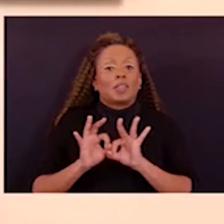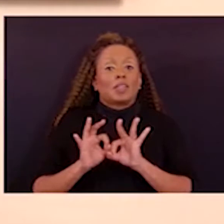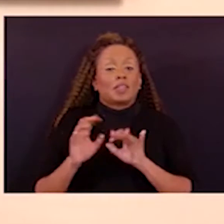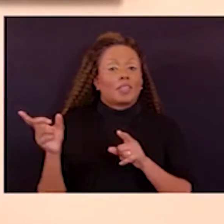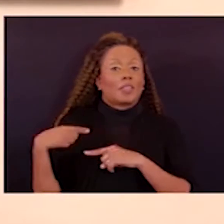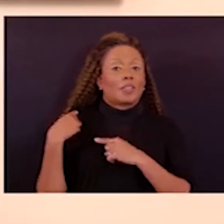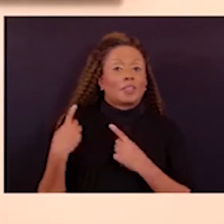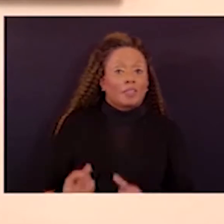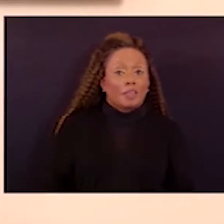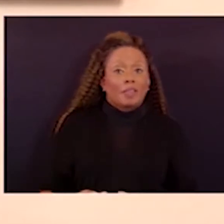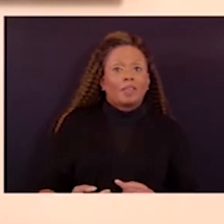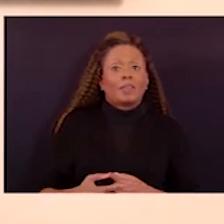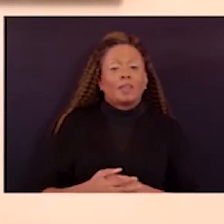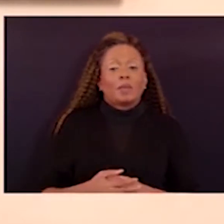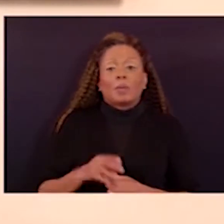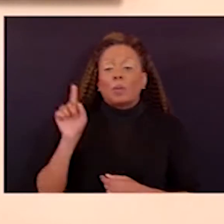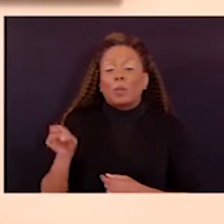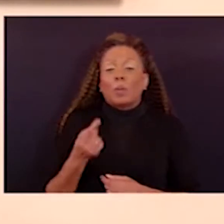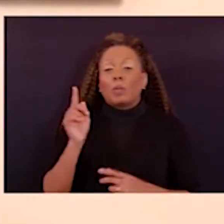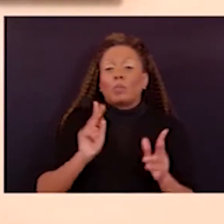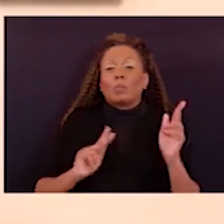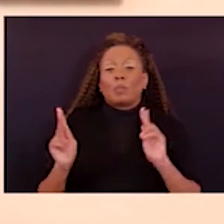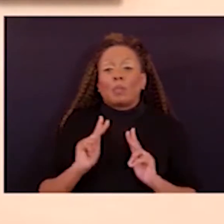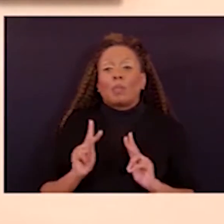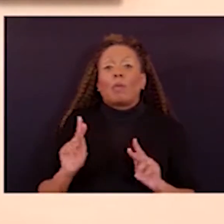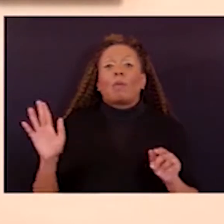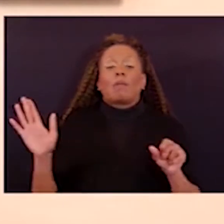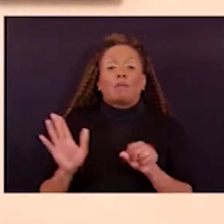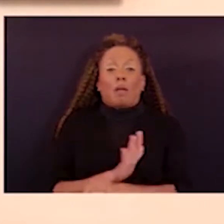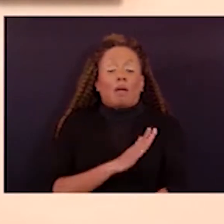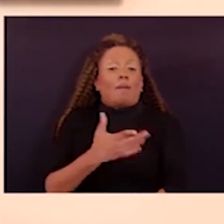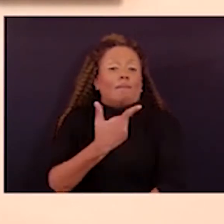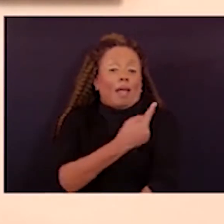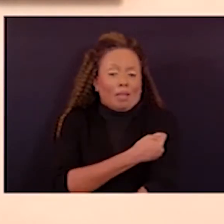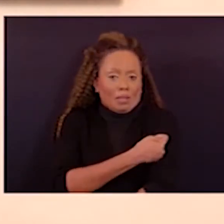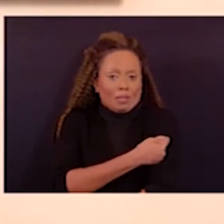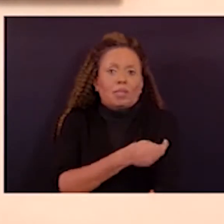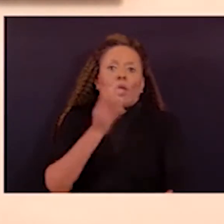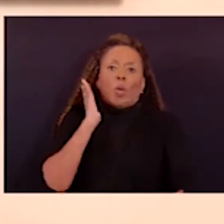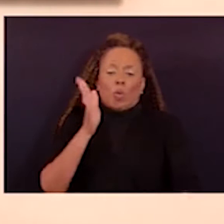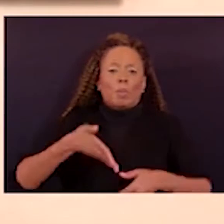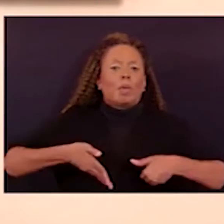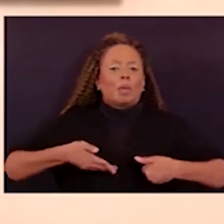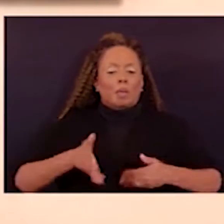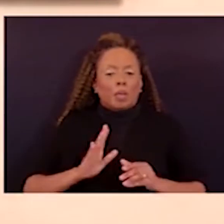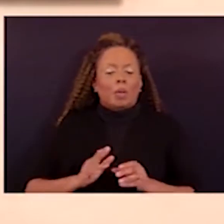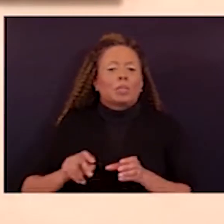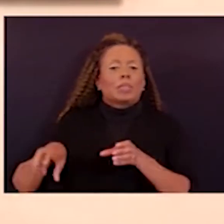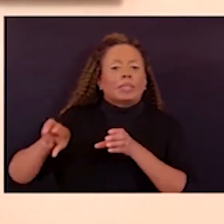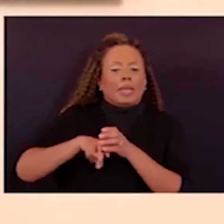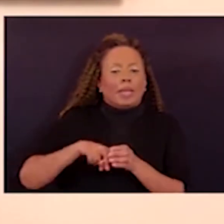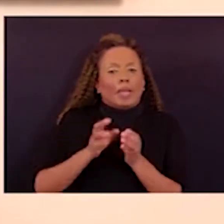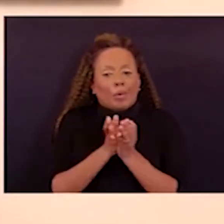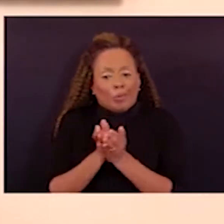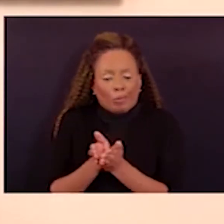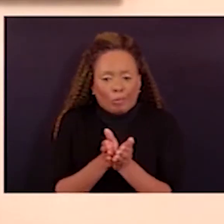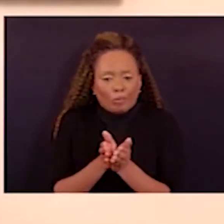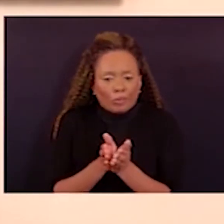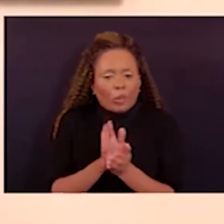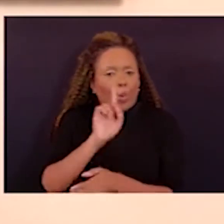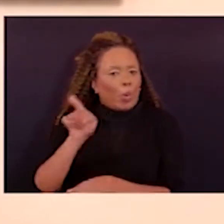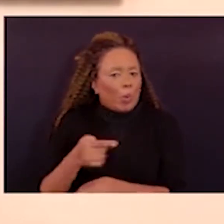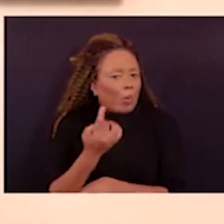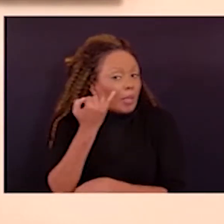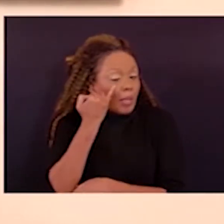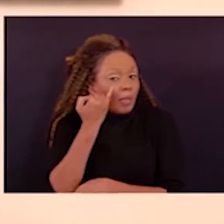been vaccinated-only cruises. So 100% of the persons on these ships will be vaccinated.